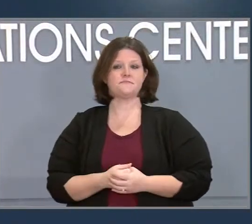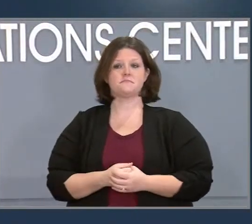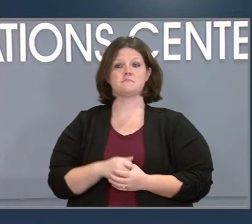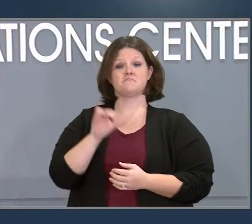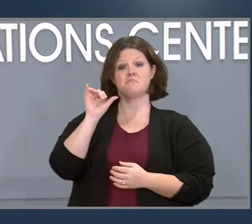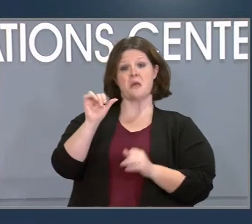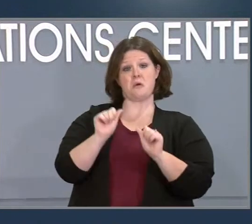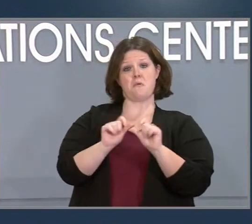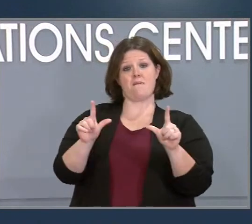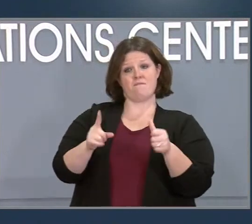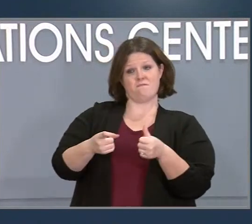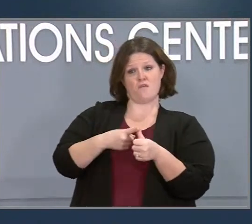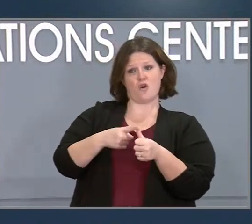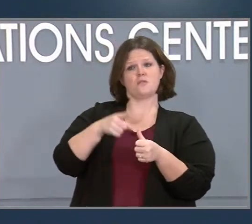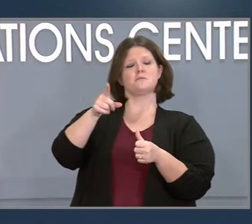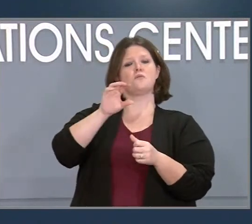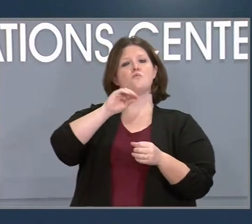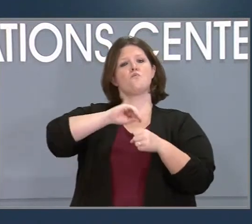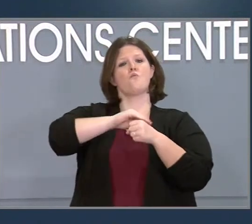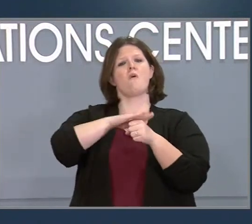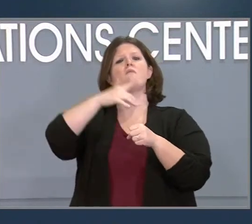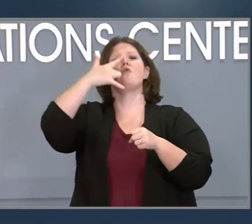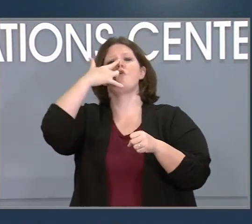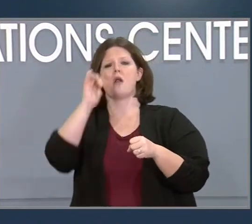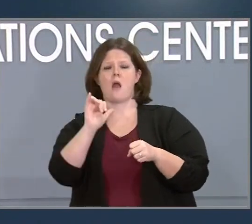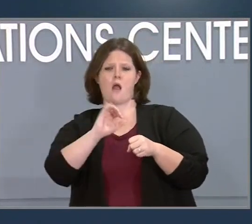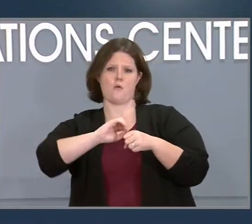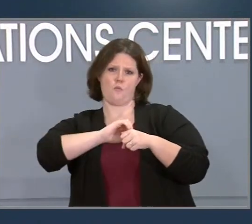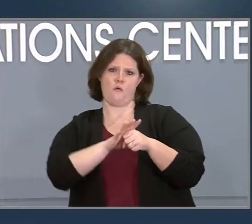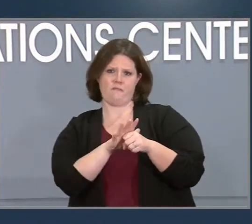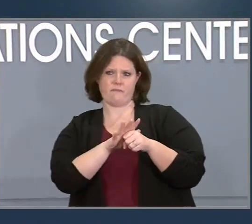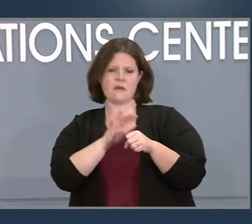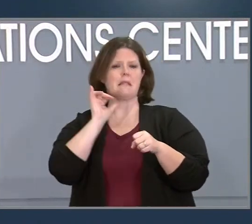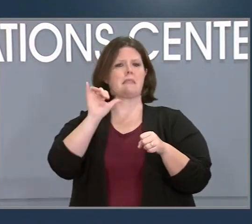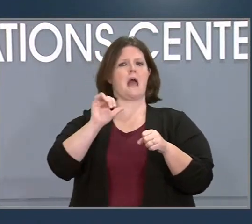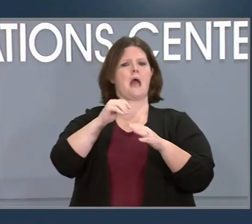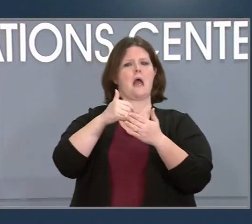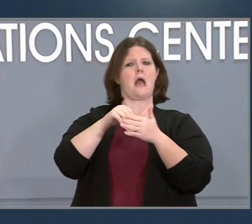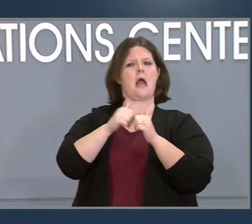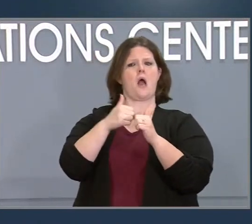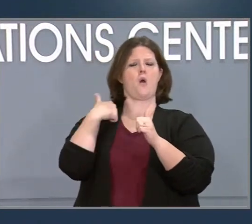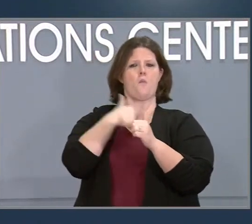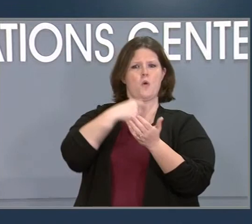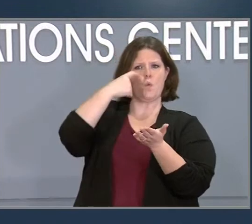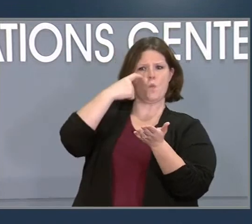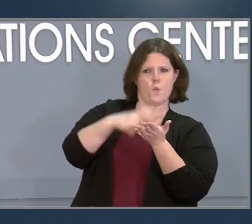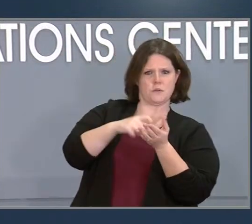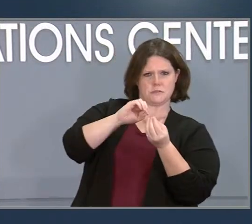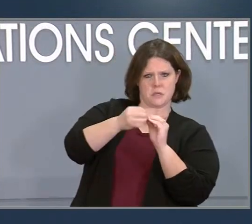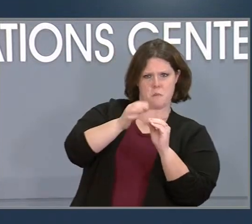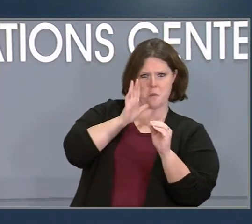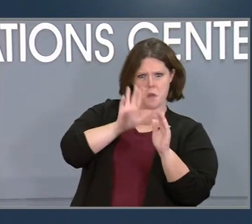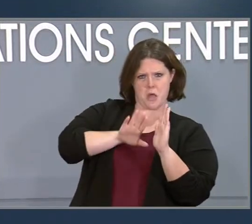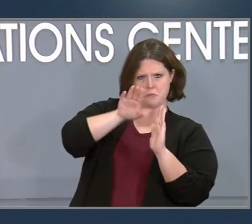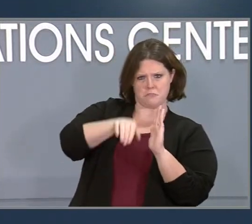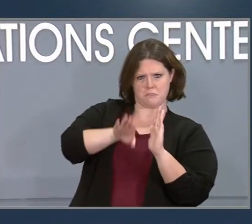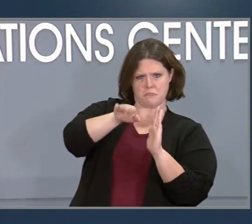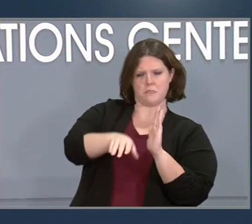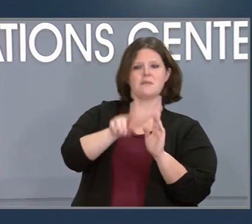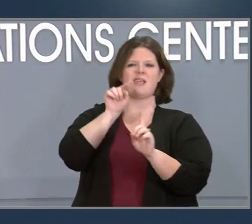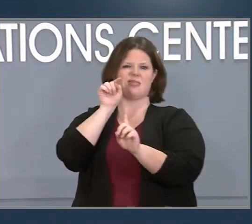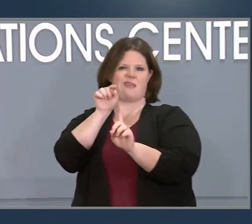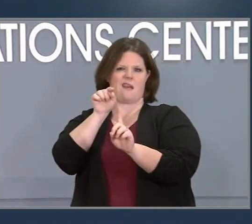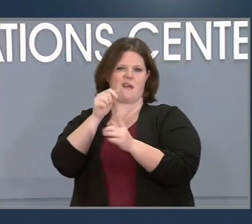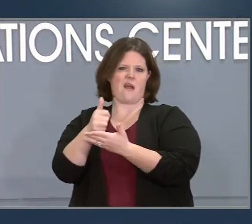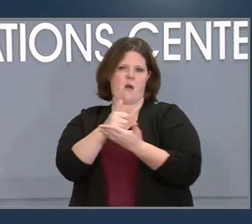emergency department with COVID-like symptoms. It's our earliest detection mechanism. And you can see when looking at that yellow line that this trend